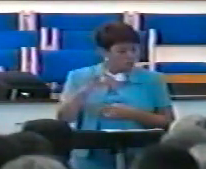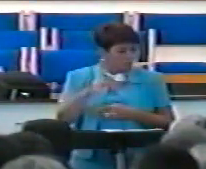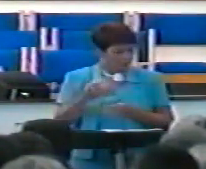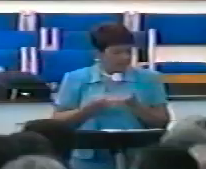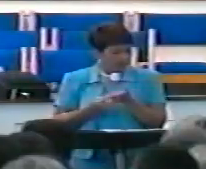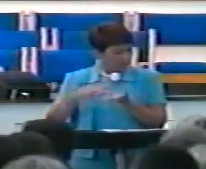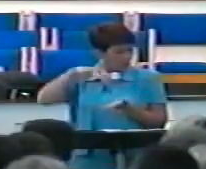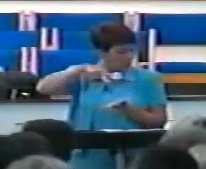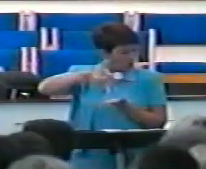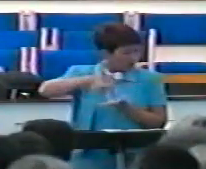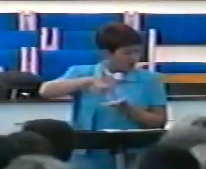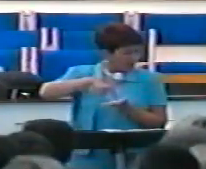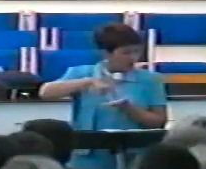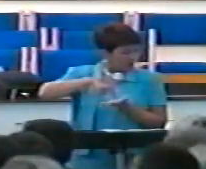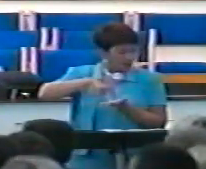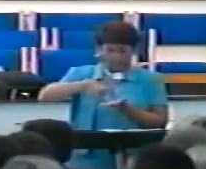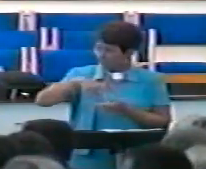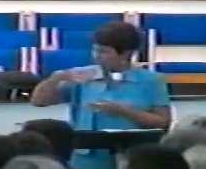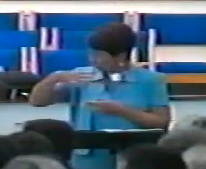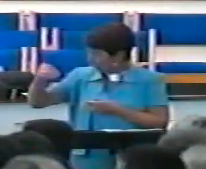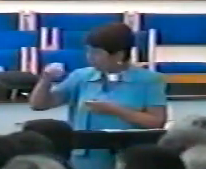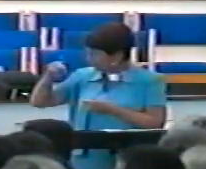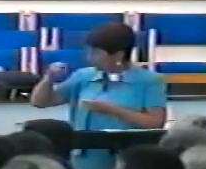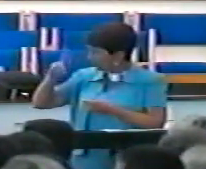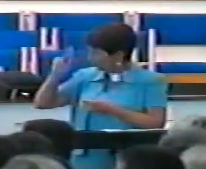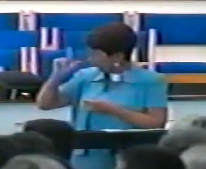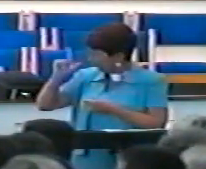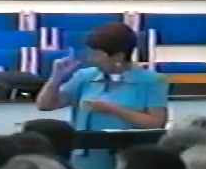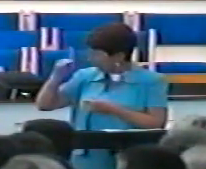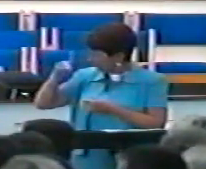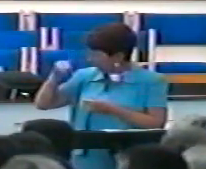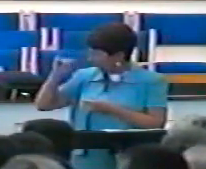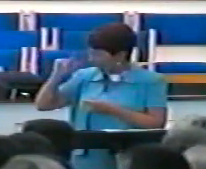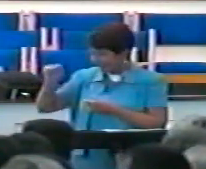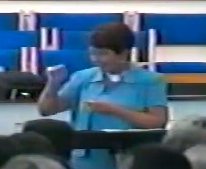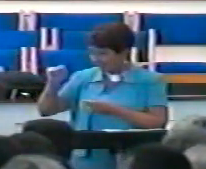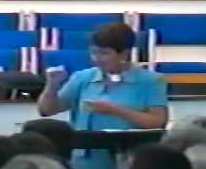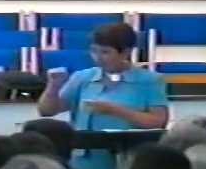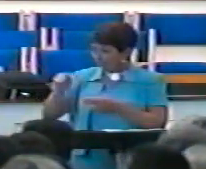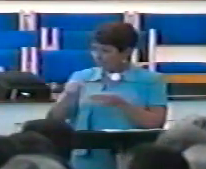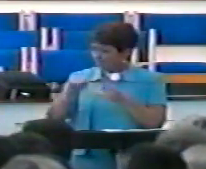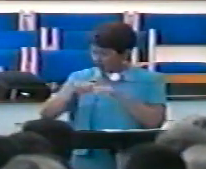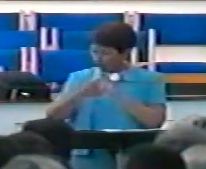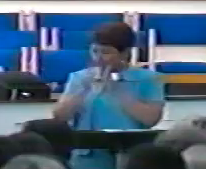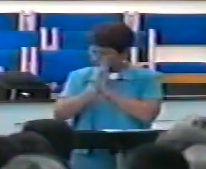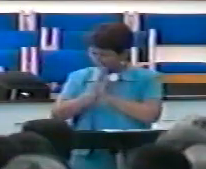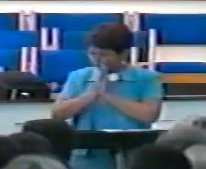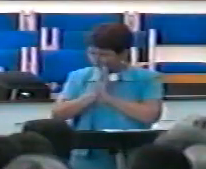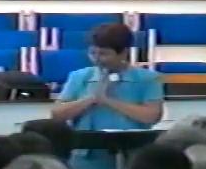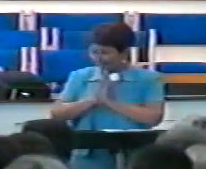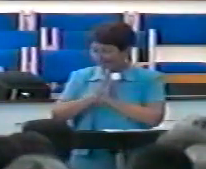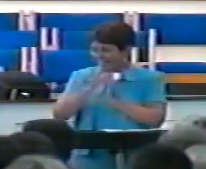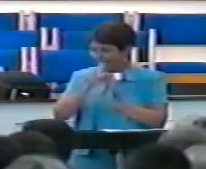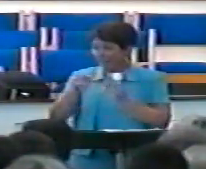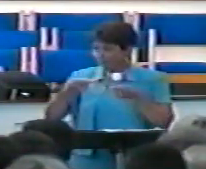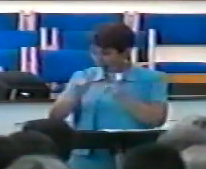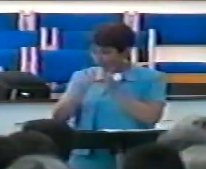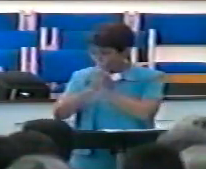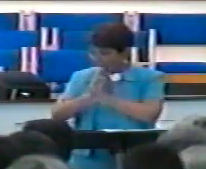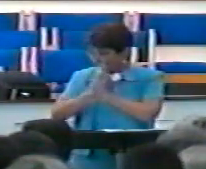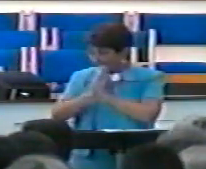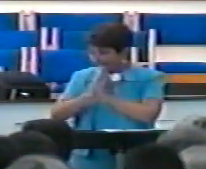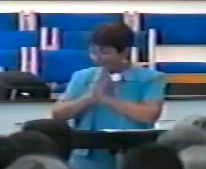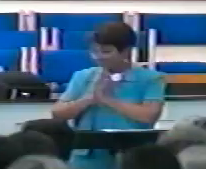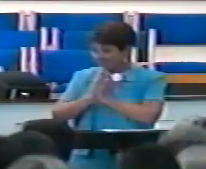the podium, and he began to lead in prayer. And while he was praying, the maintenance man, realizing that the organ had been unplugged, he went to where the